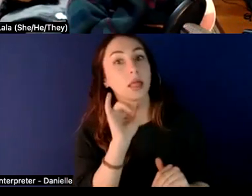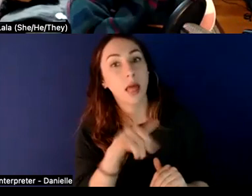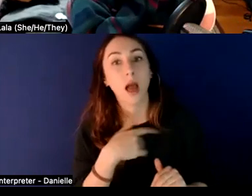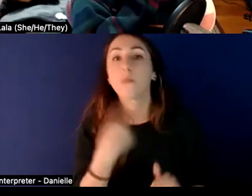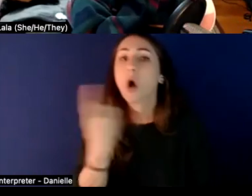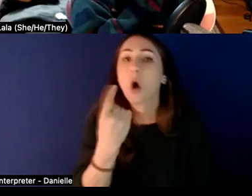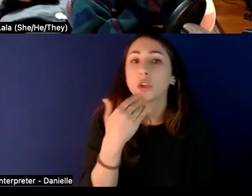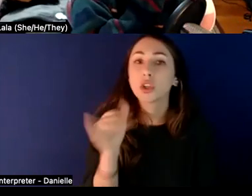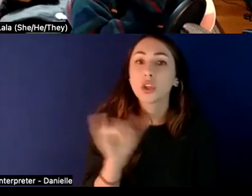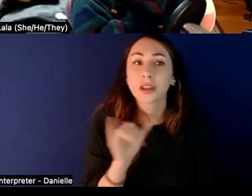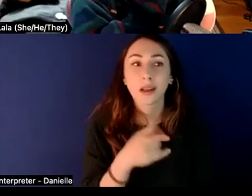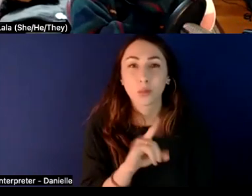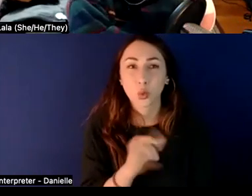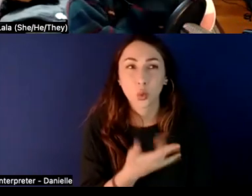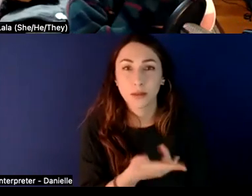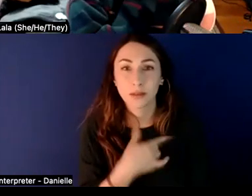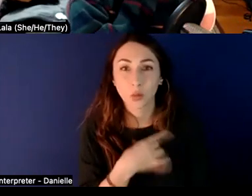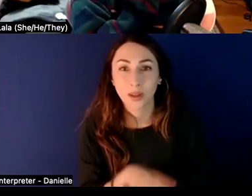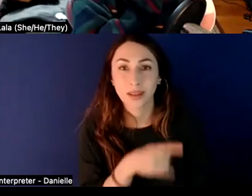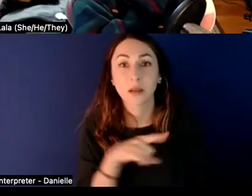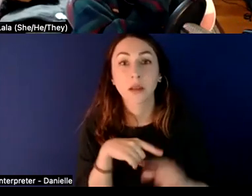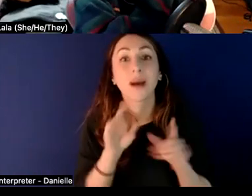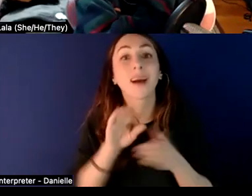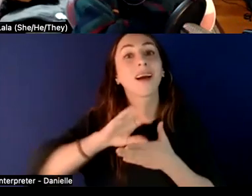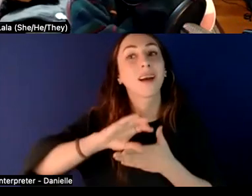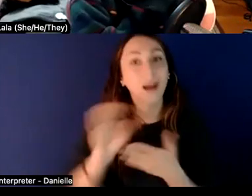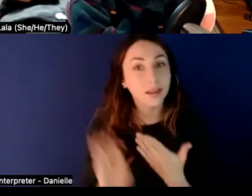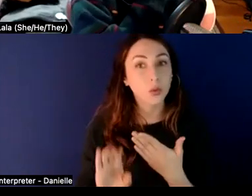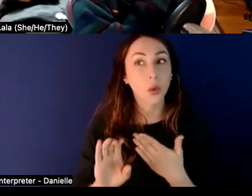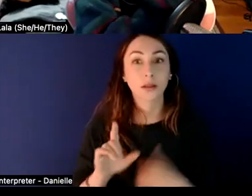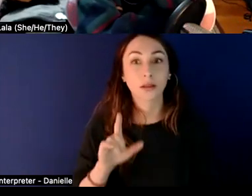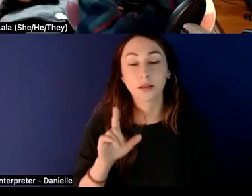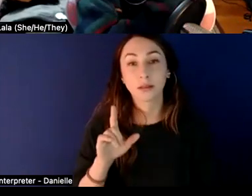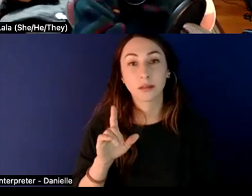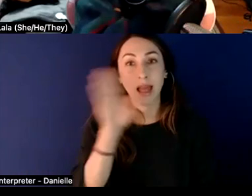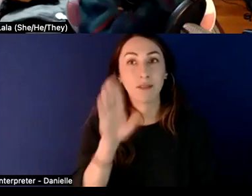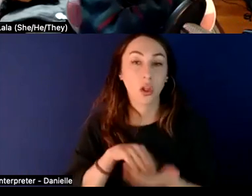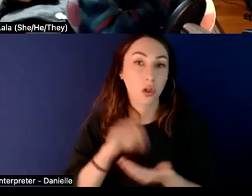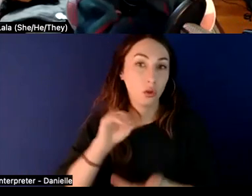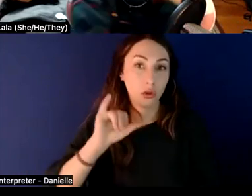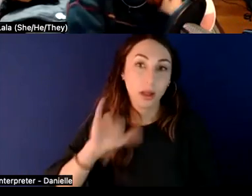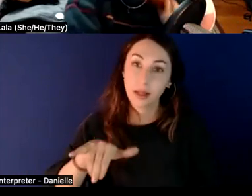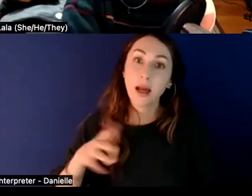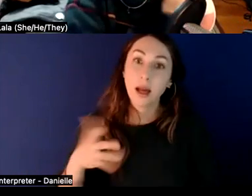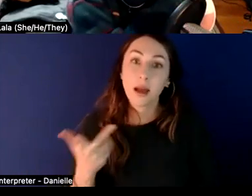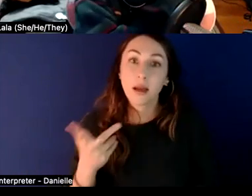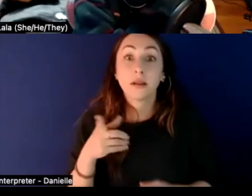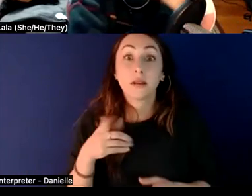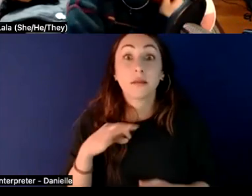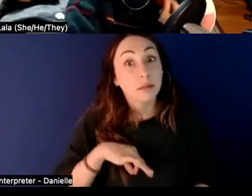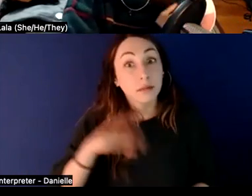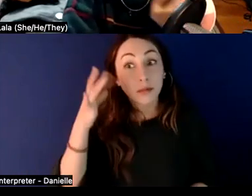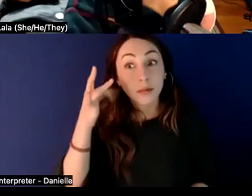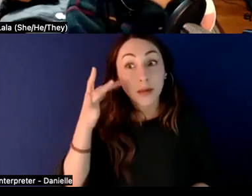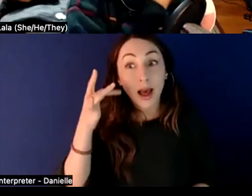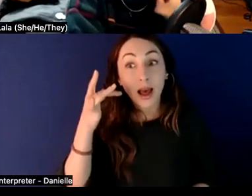like, what are you doing? But the consequence part, I was never taught. And so that's useful, because it's even useful